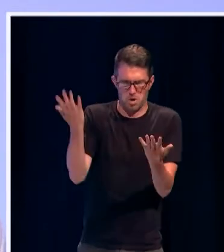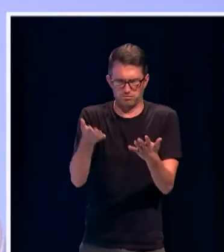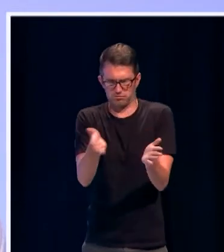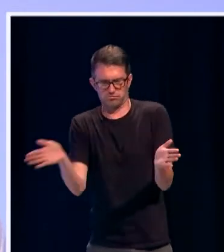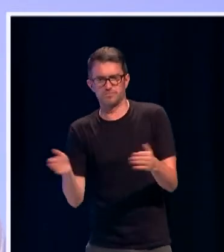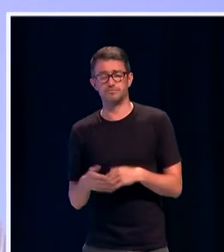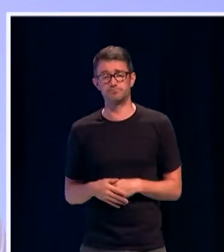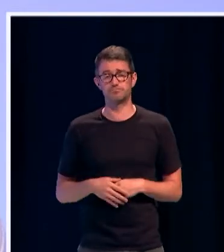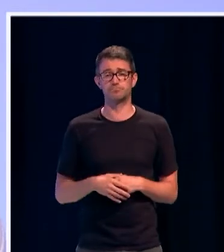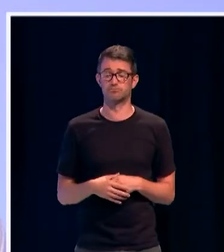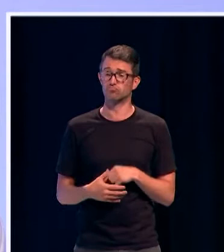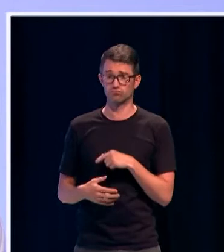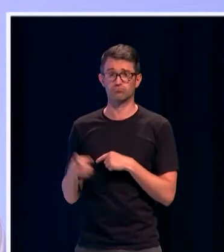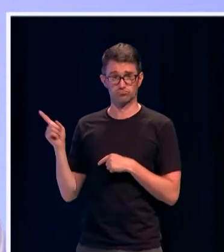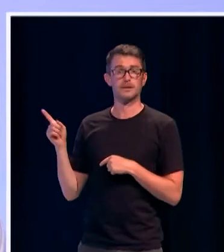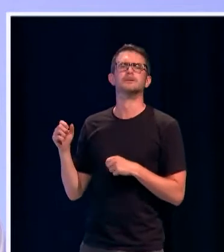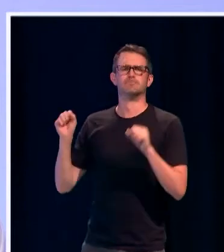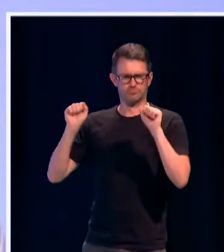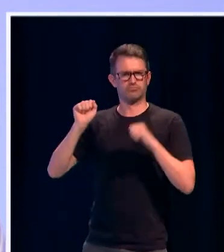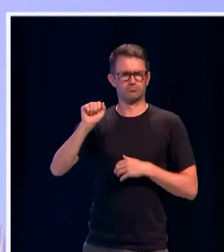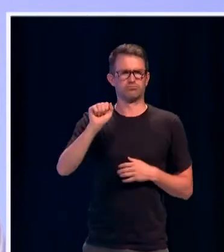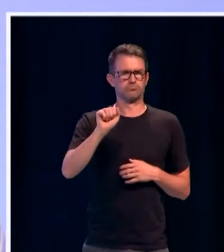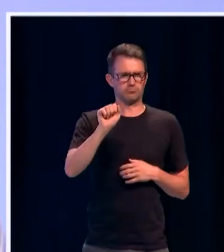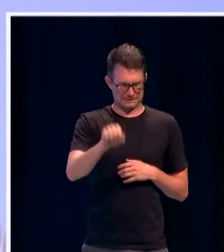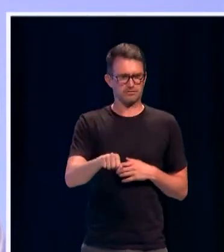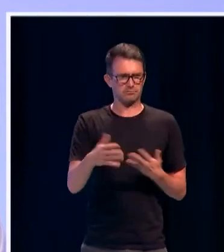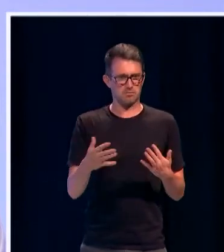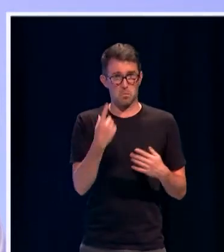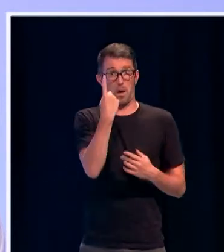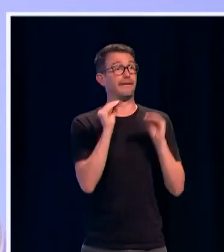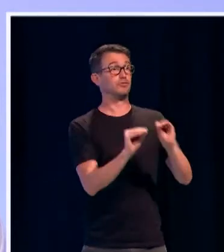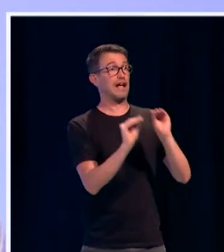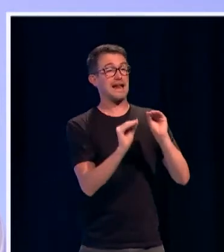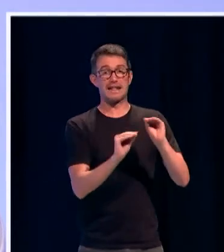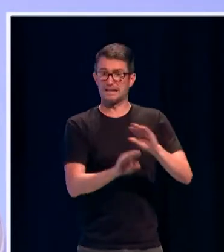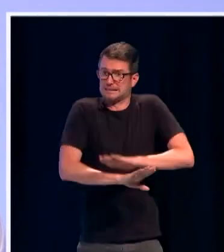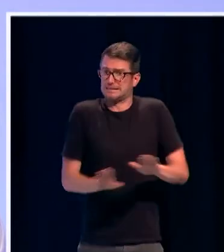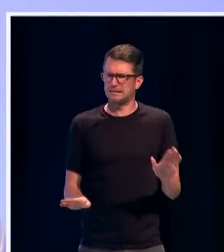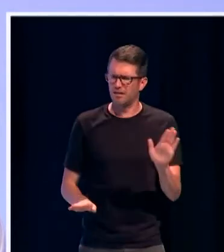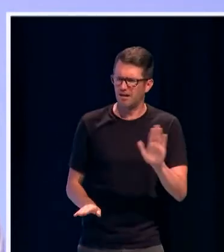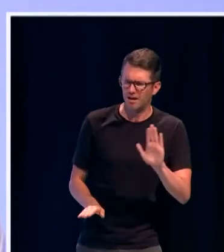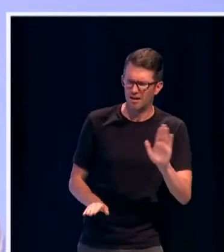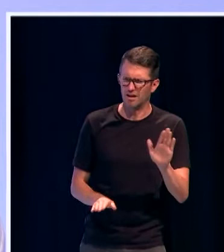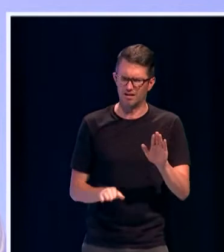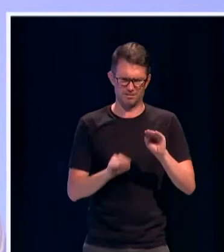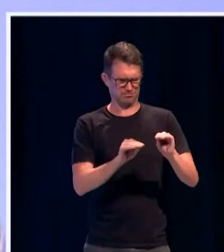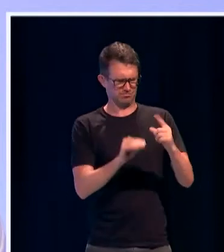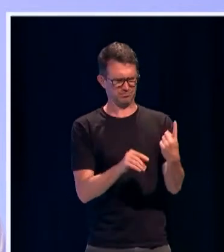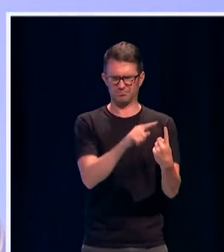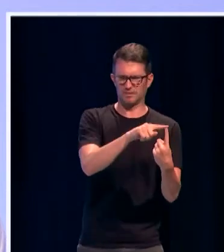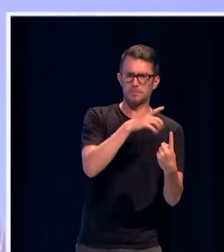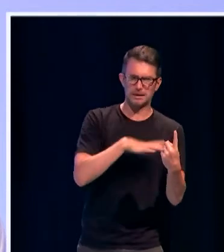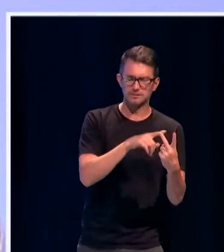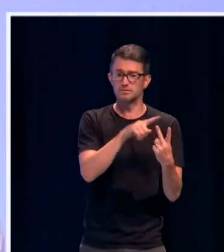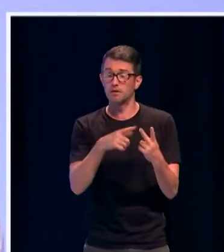Capacity building arises from all sorts of activities. You can provide training, you can provide policy advice, you